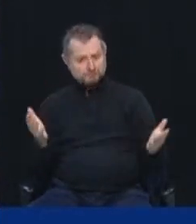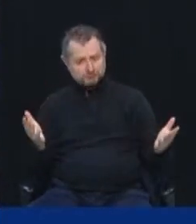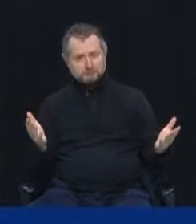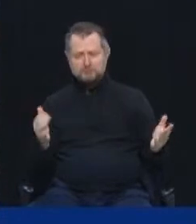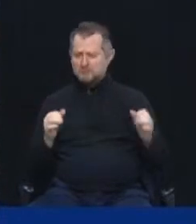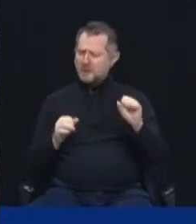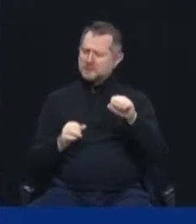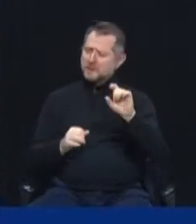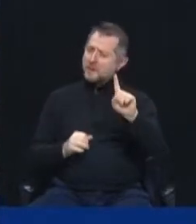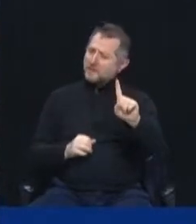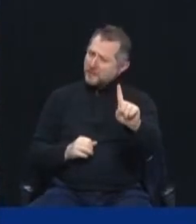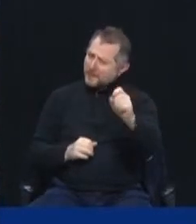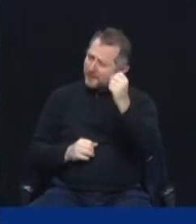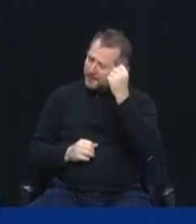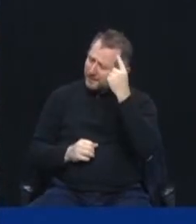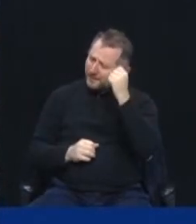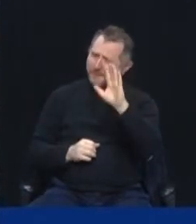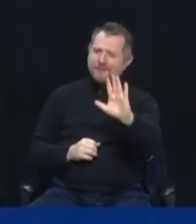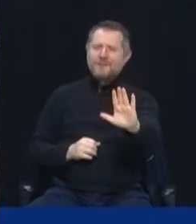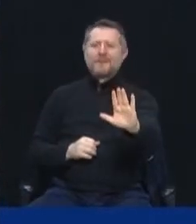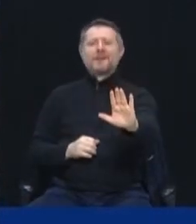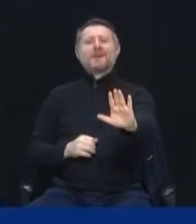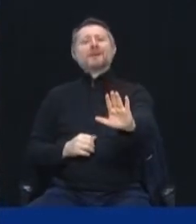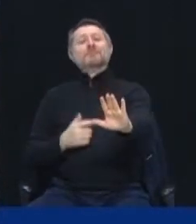but it's not over.